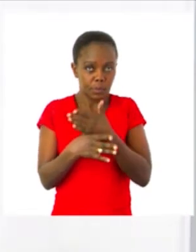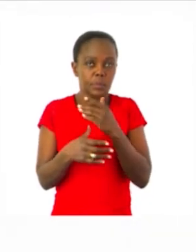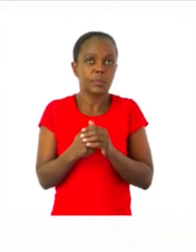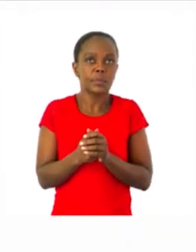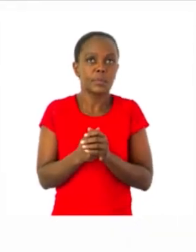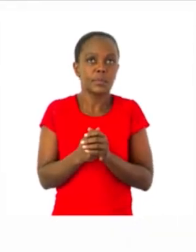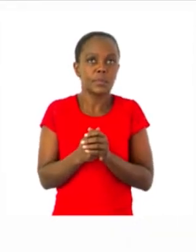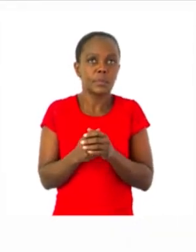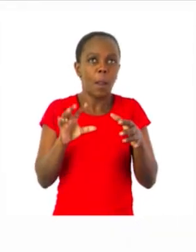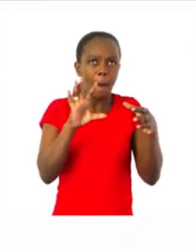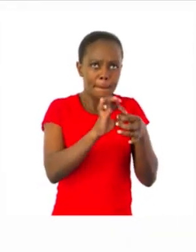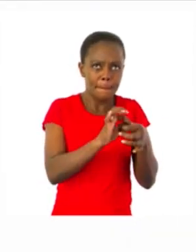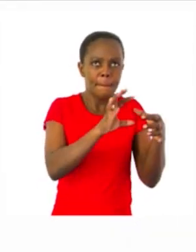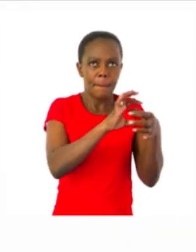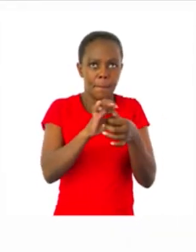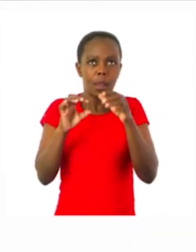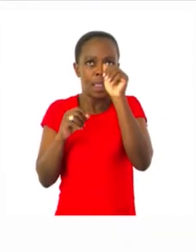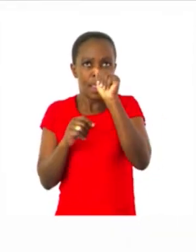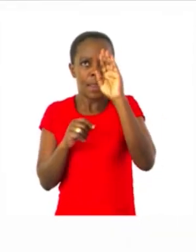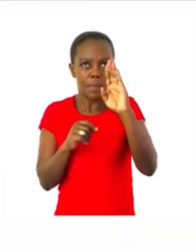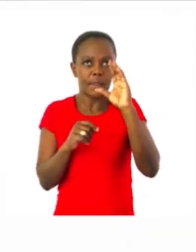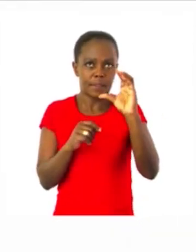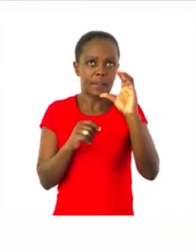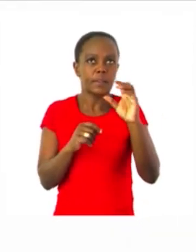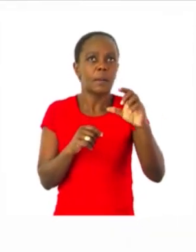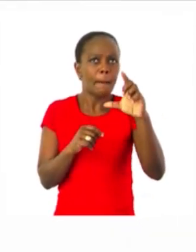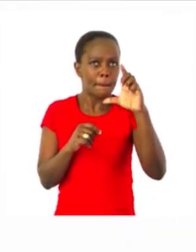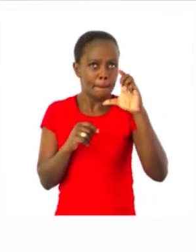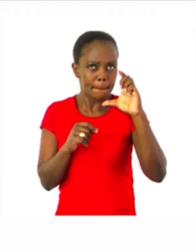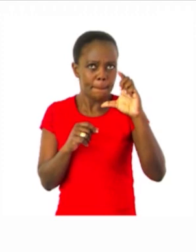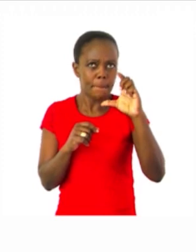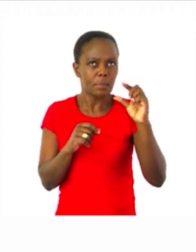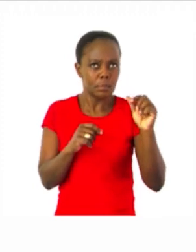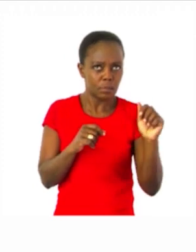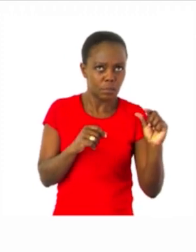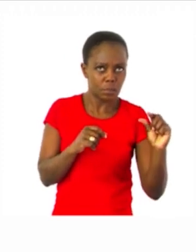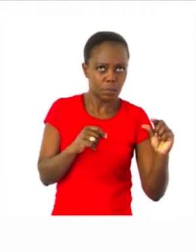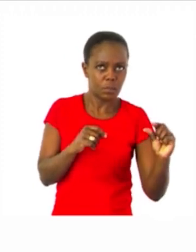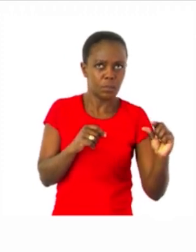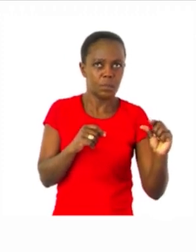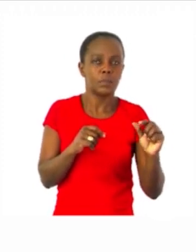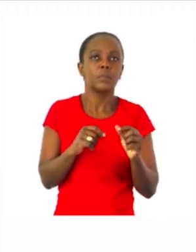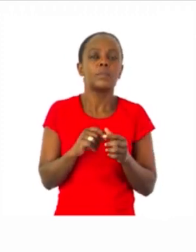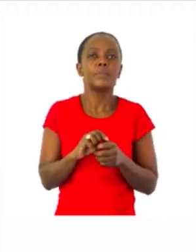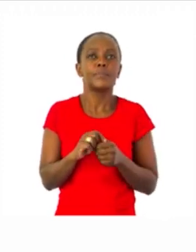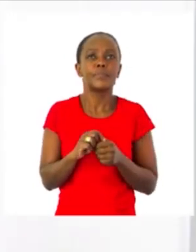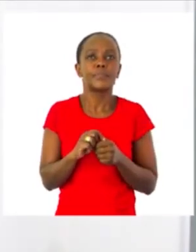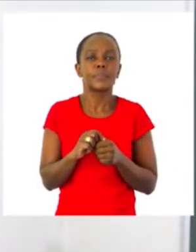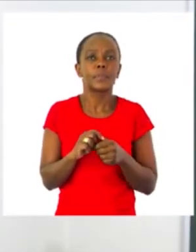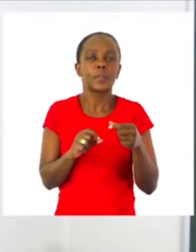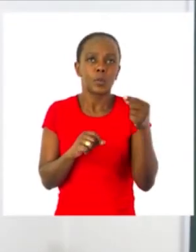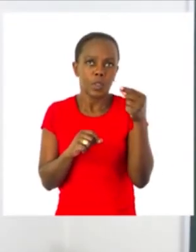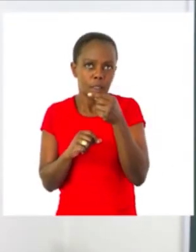to match the alphabet, the capital letter and the small letter. This is going to be done by both